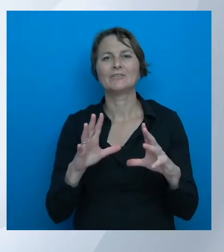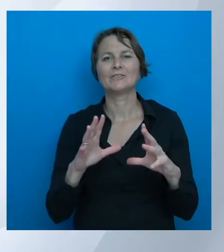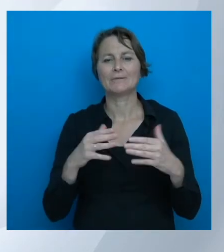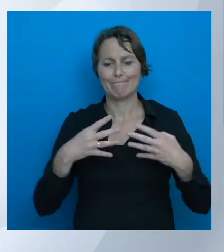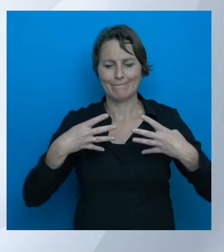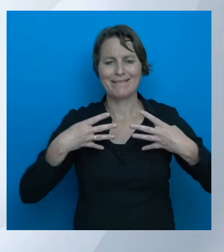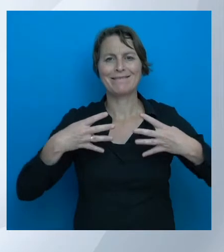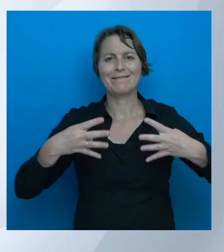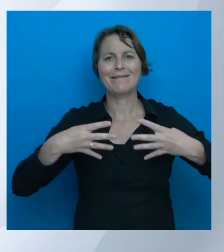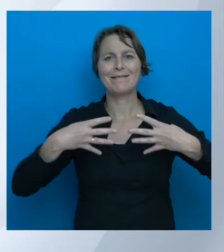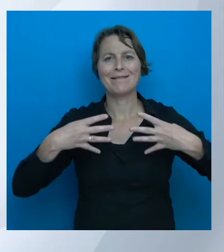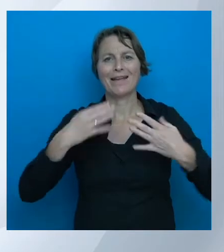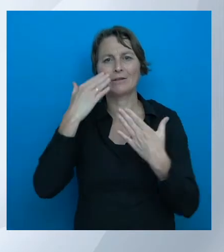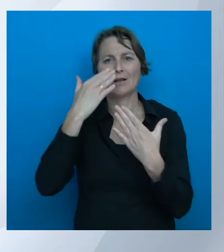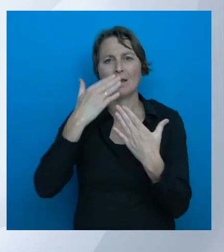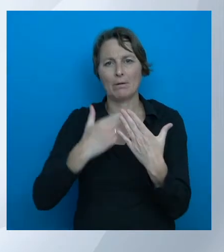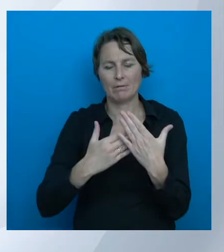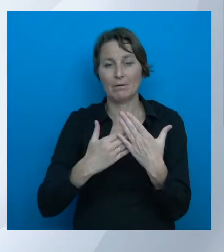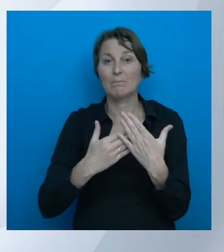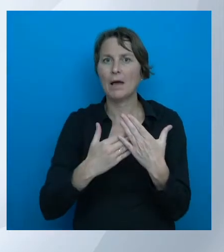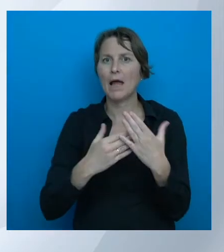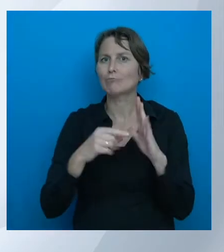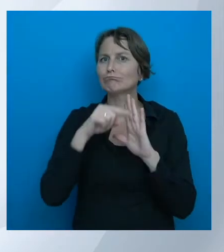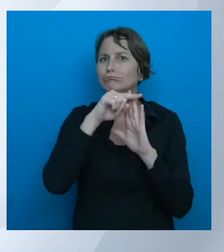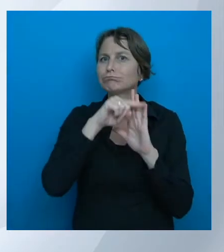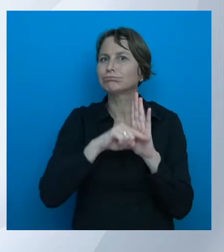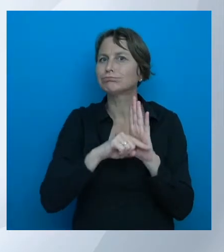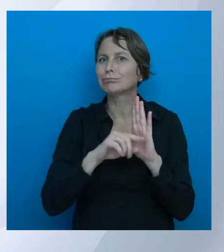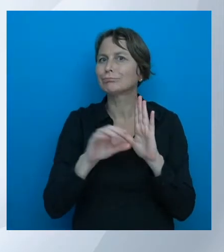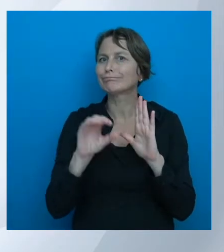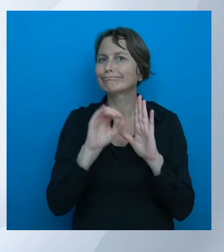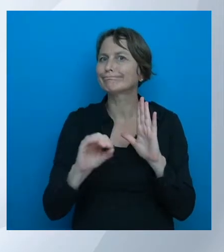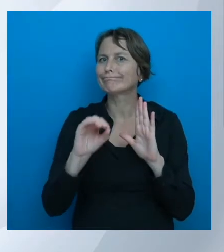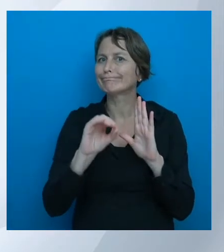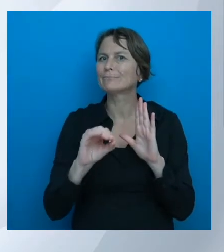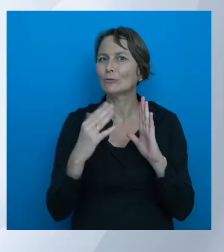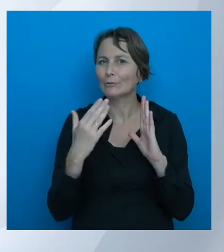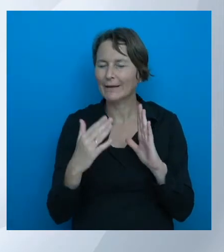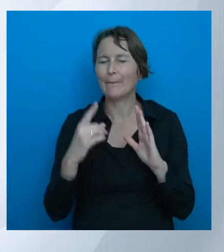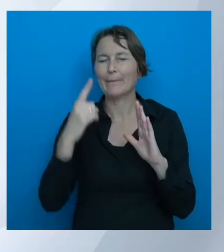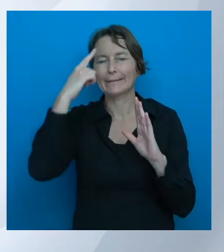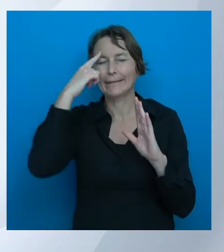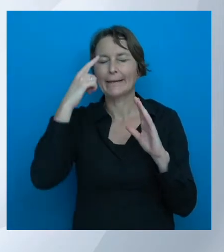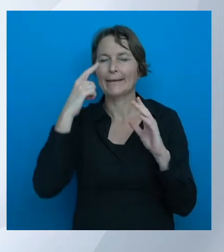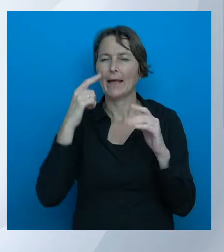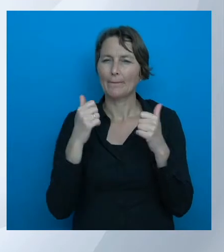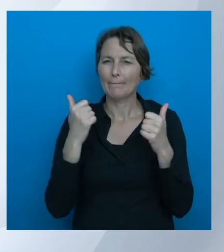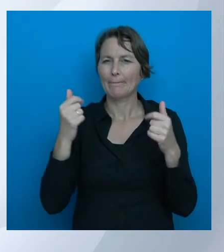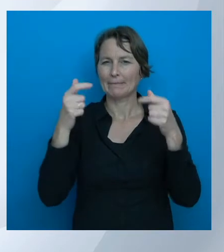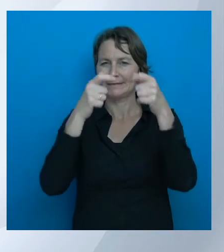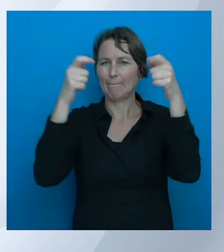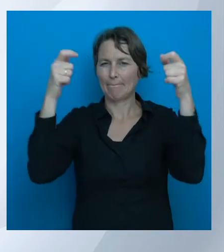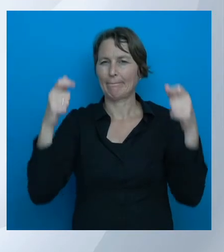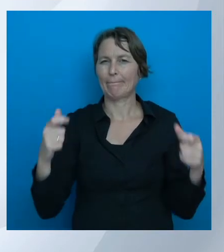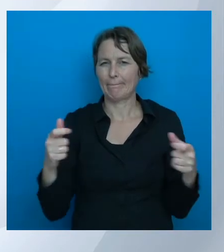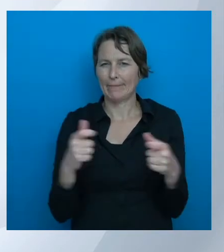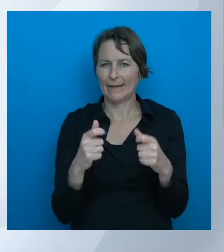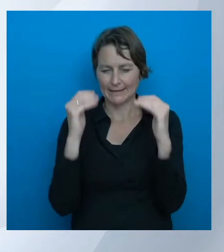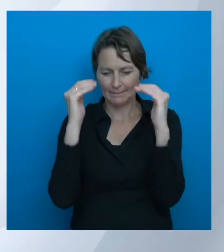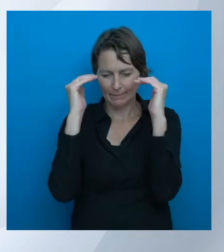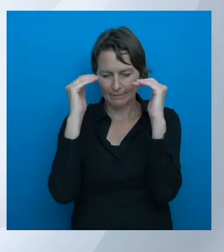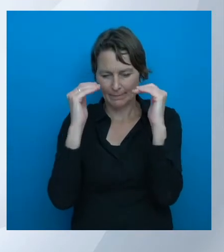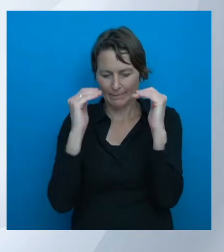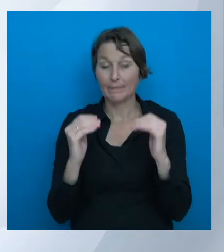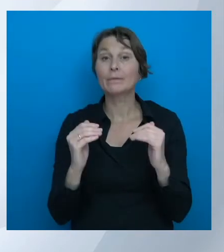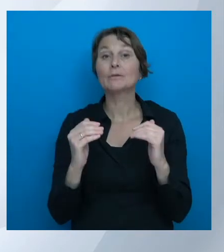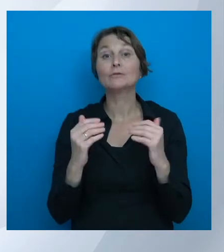rule, we have to define a constraint template. So I got one for the